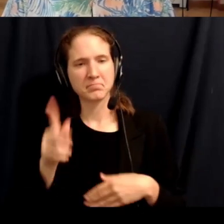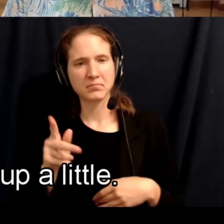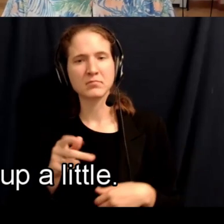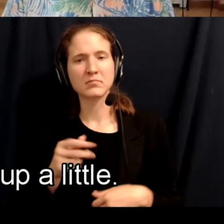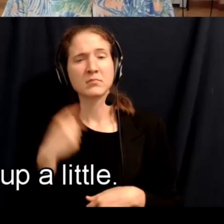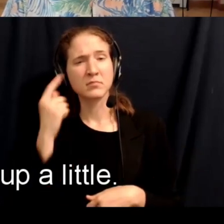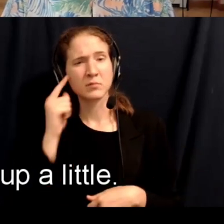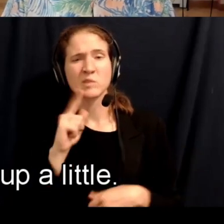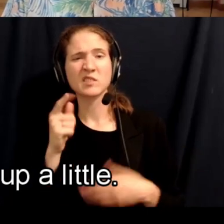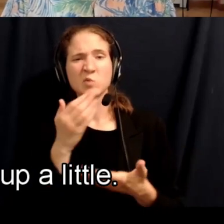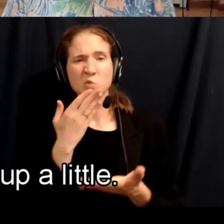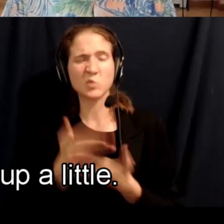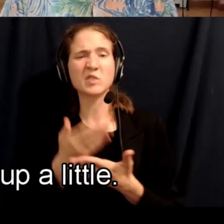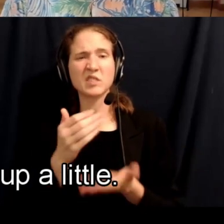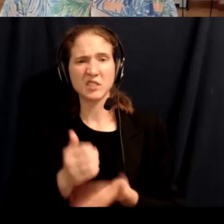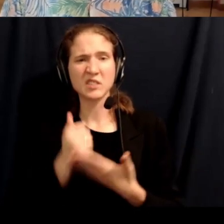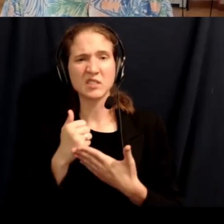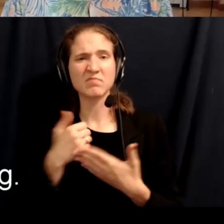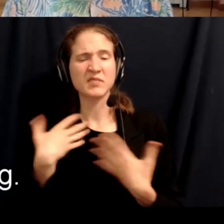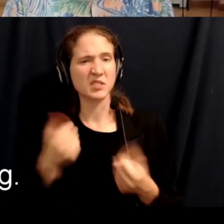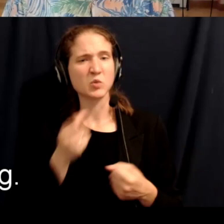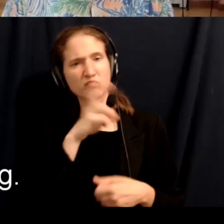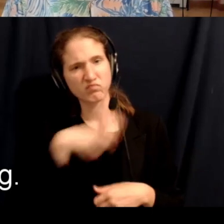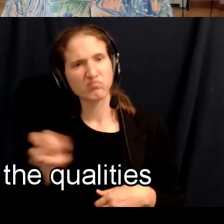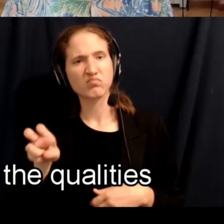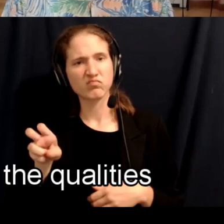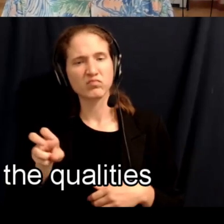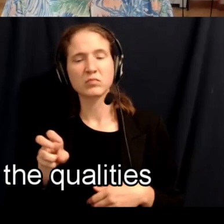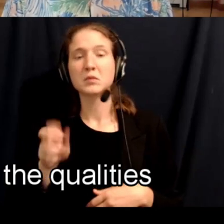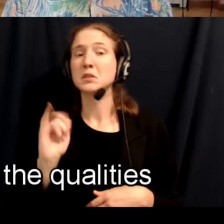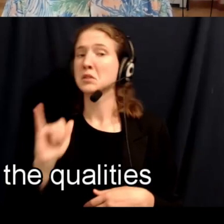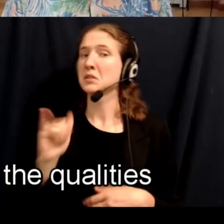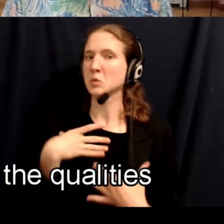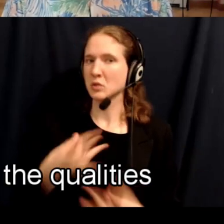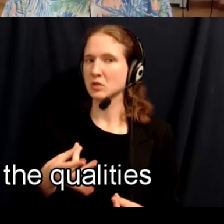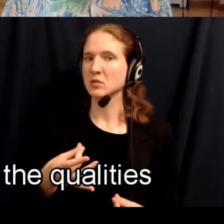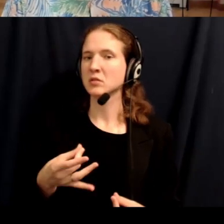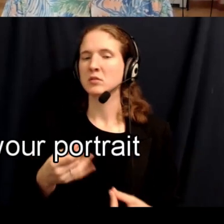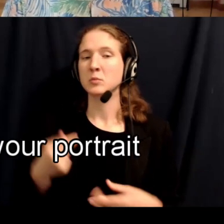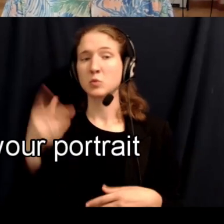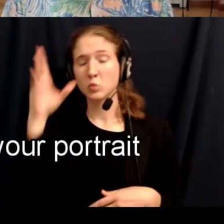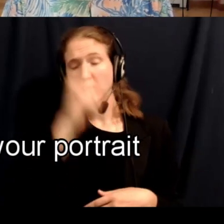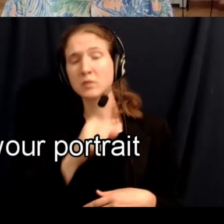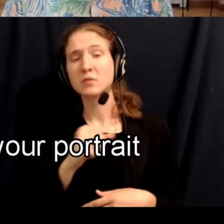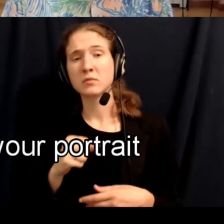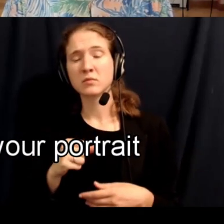I think it's actually healthy to switch Oh, things up a little. that's interesting. So I bet you bring some of the qualities from